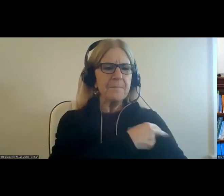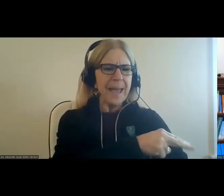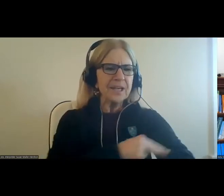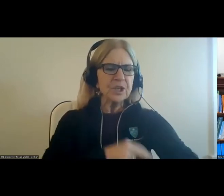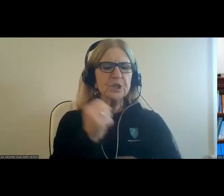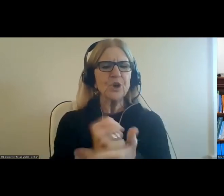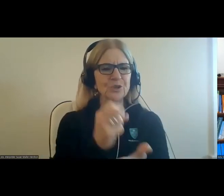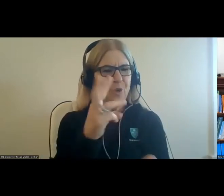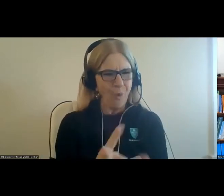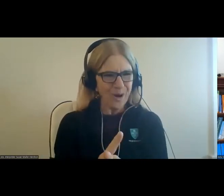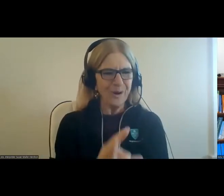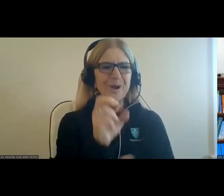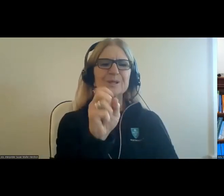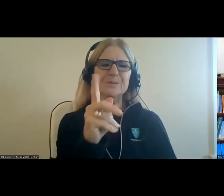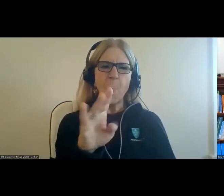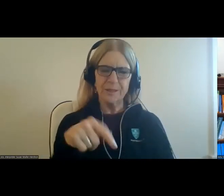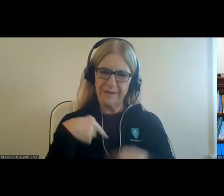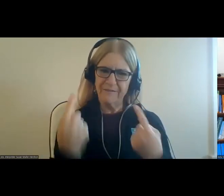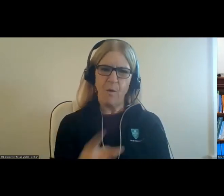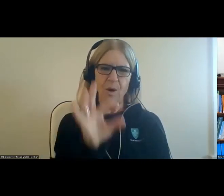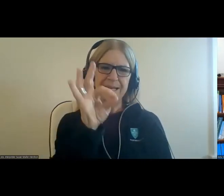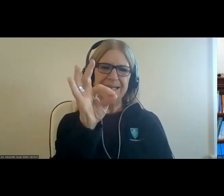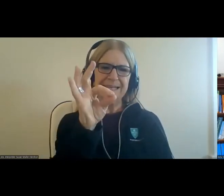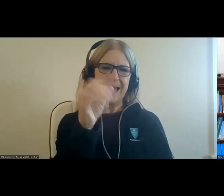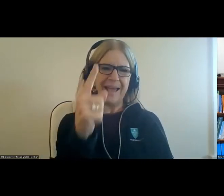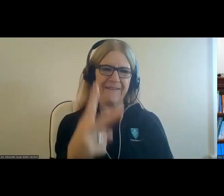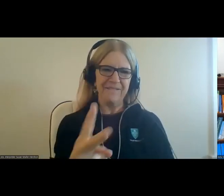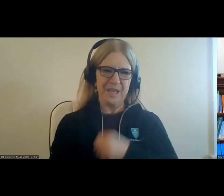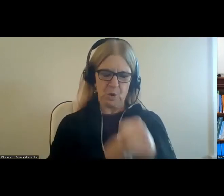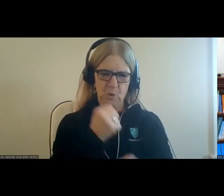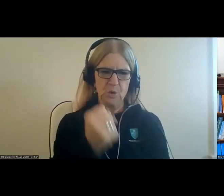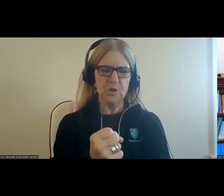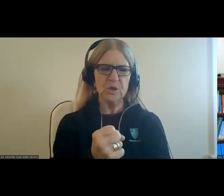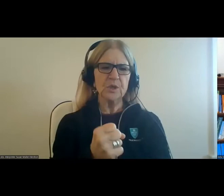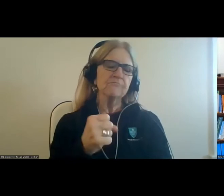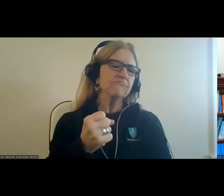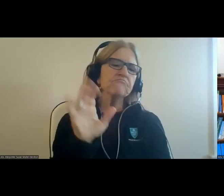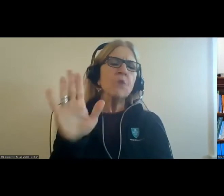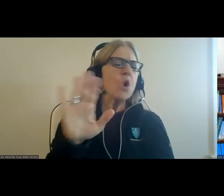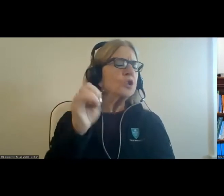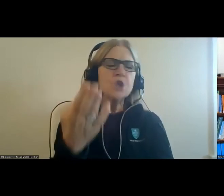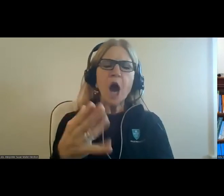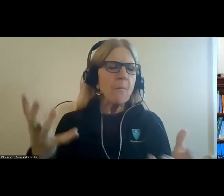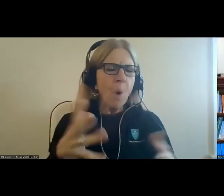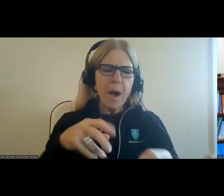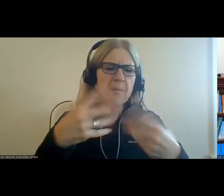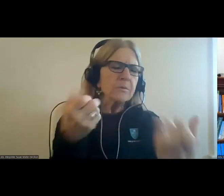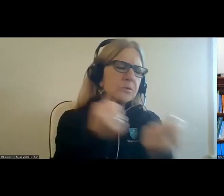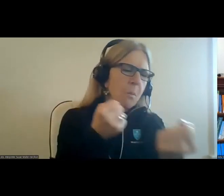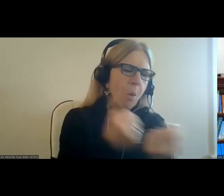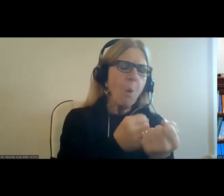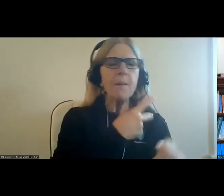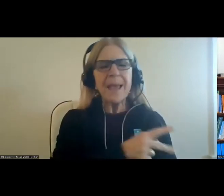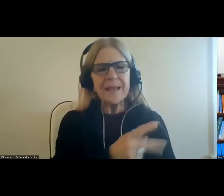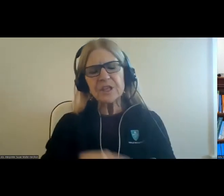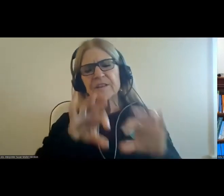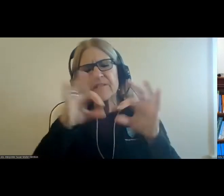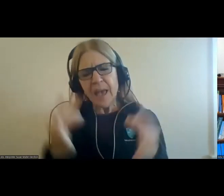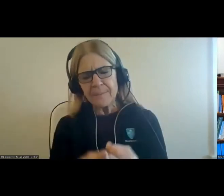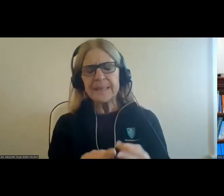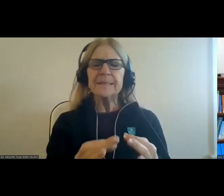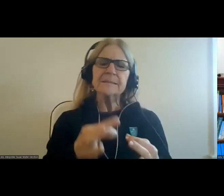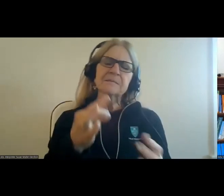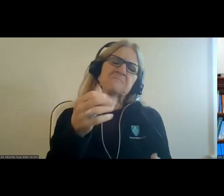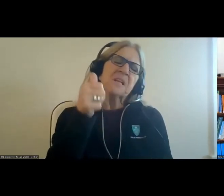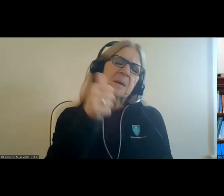Spaulding Rehab for the past 9.5 years. She provides support to patients and their families, including those who have recently been